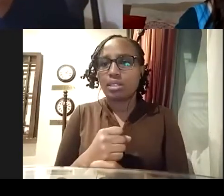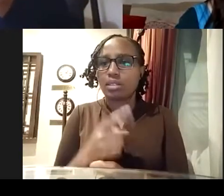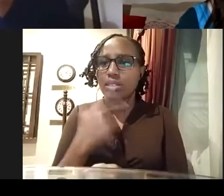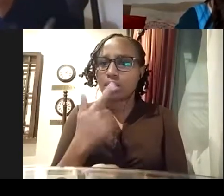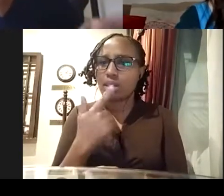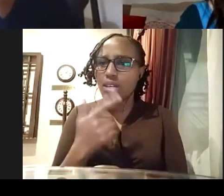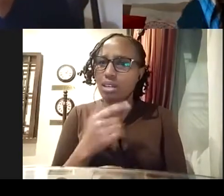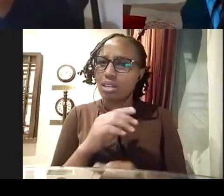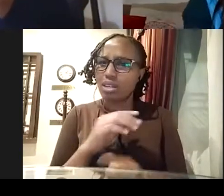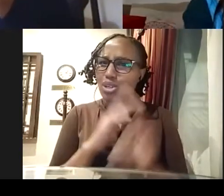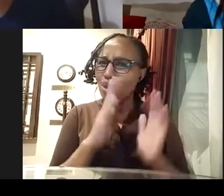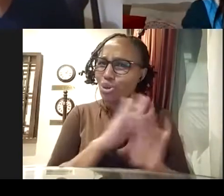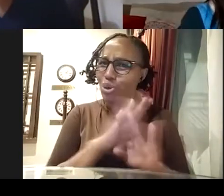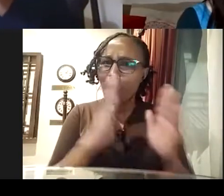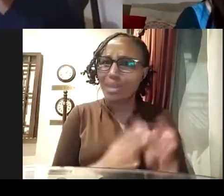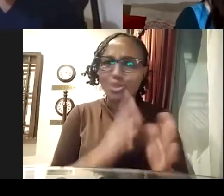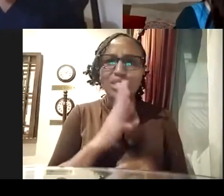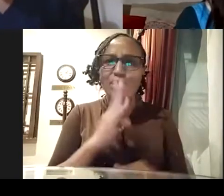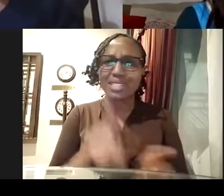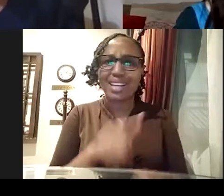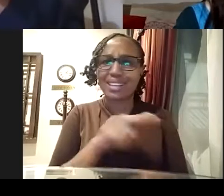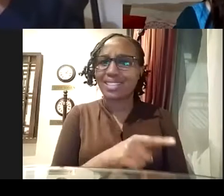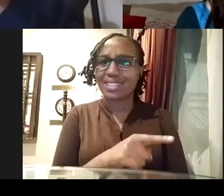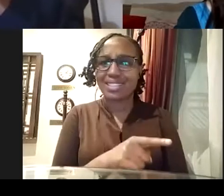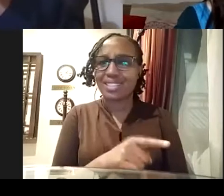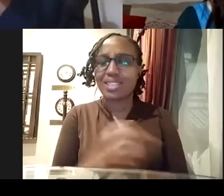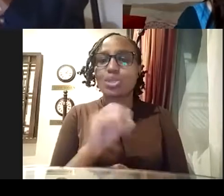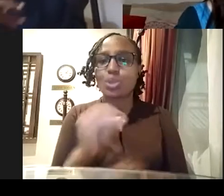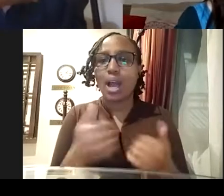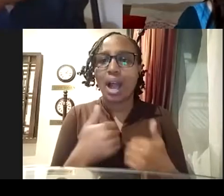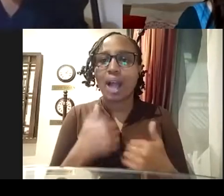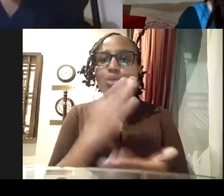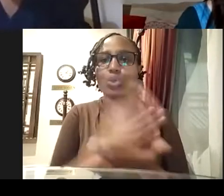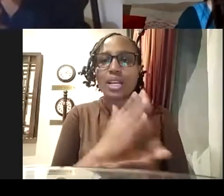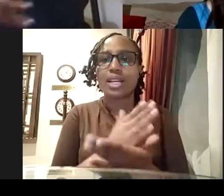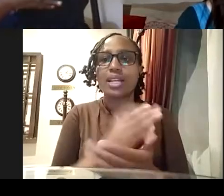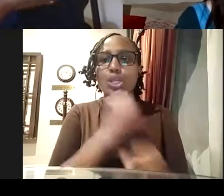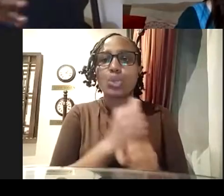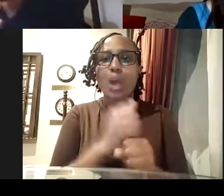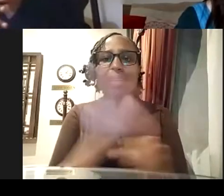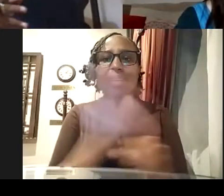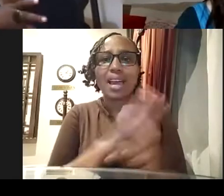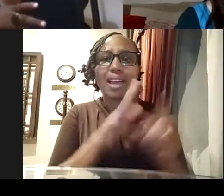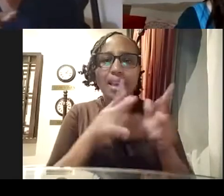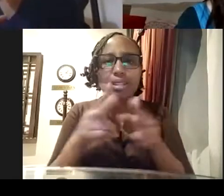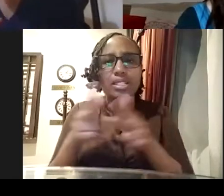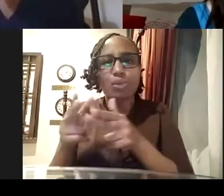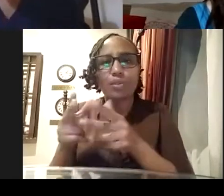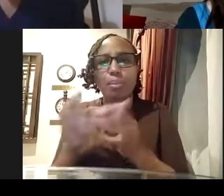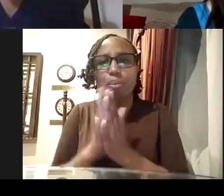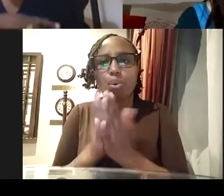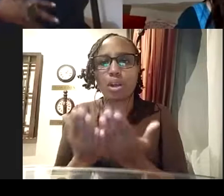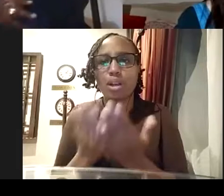like this. People don't say these things. And so I had to really like do an entire edit of the book where all I looked at is a